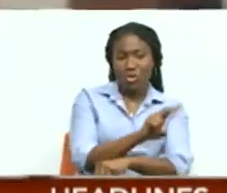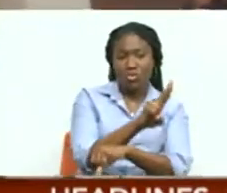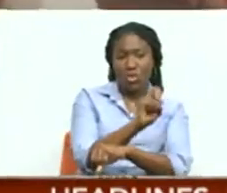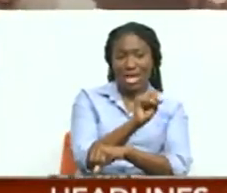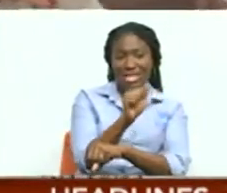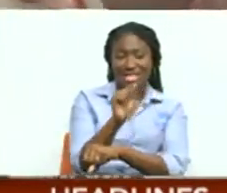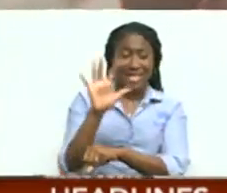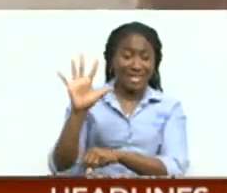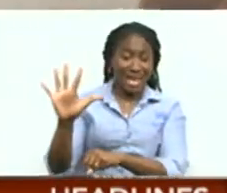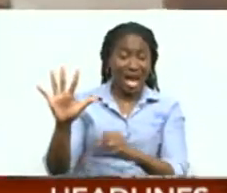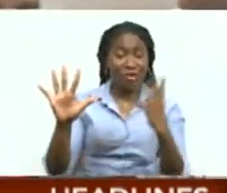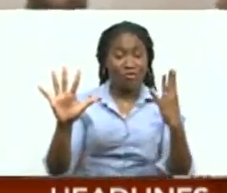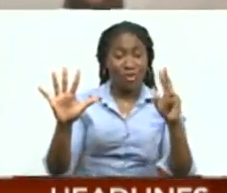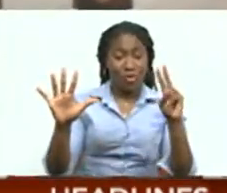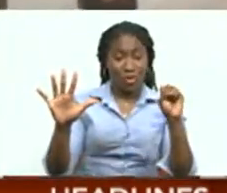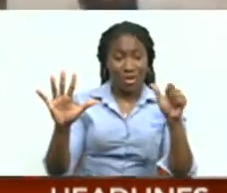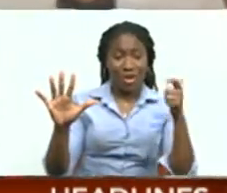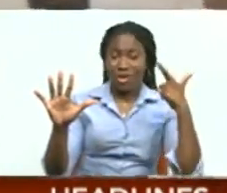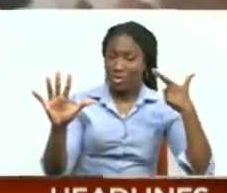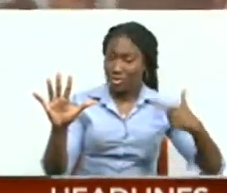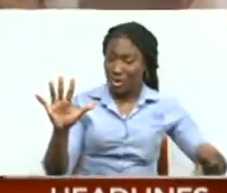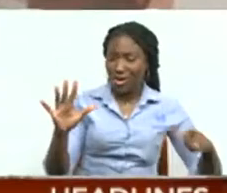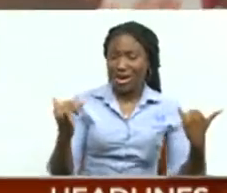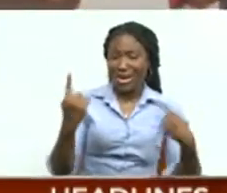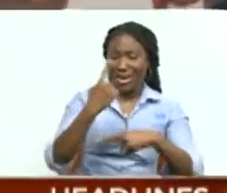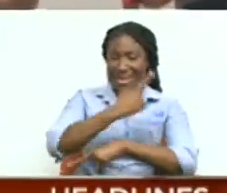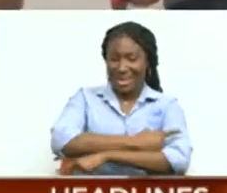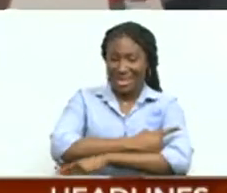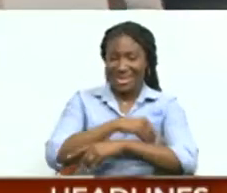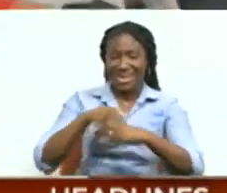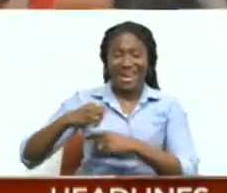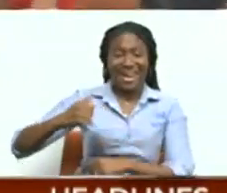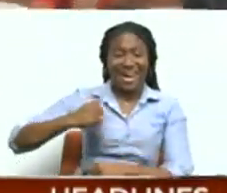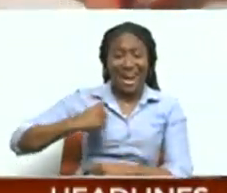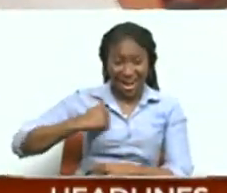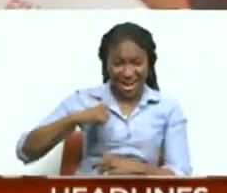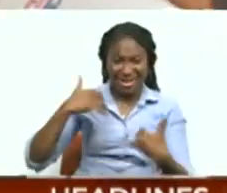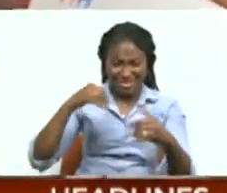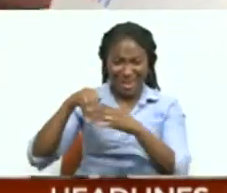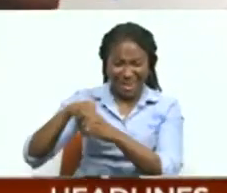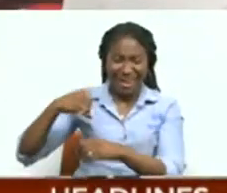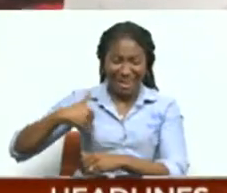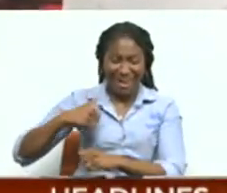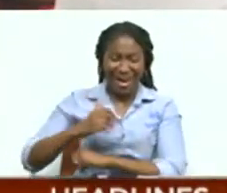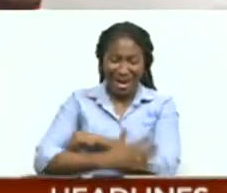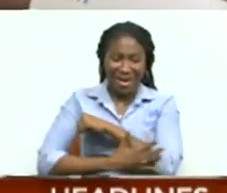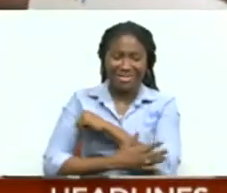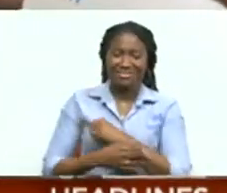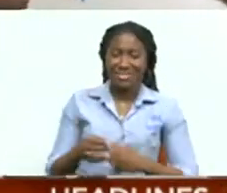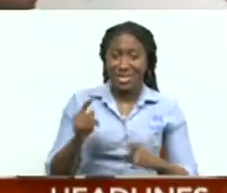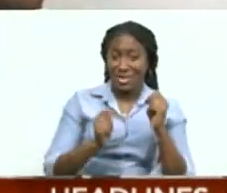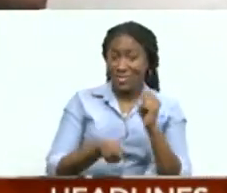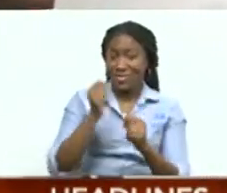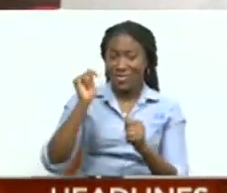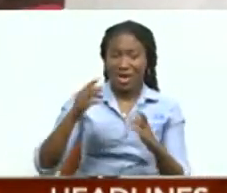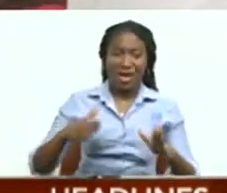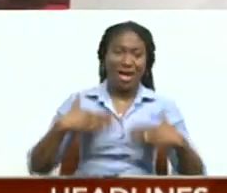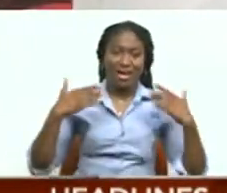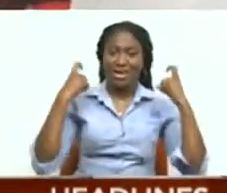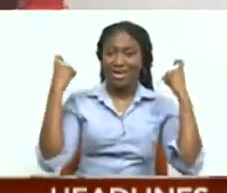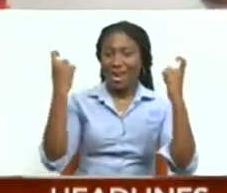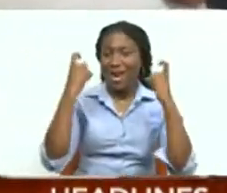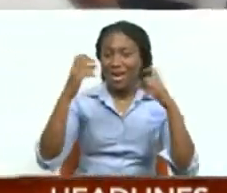semifinal clash at the Pan American Indoor Cup today in Calgary, Canada. It was a stirring moment in the Trinidad and Tobago dressing room following the